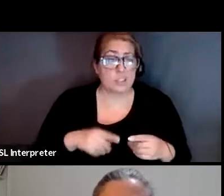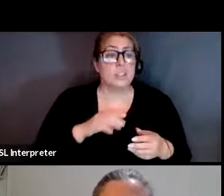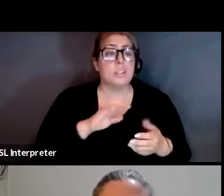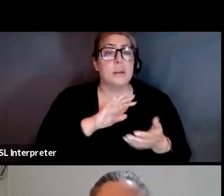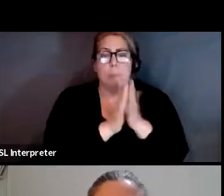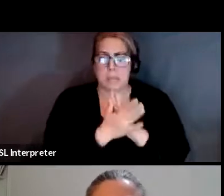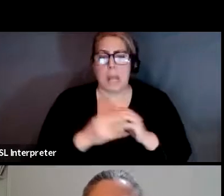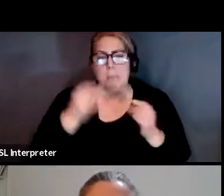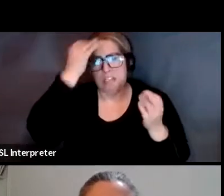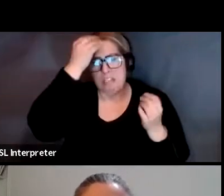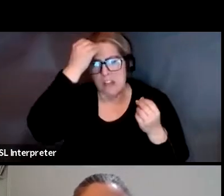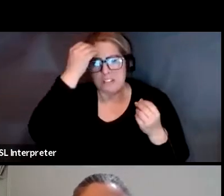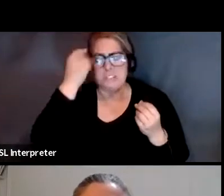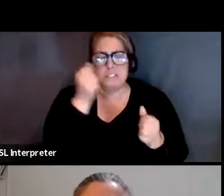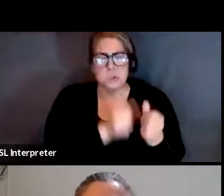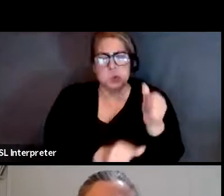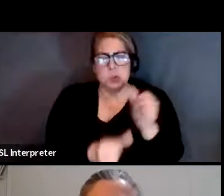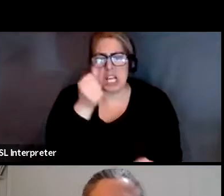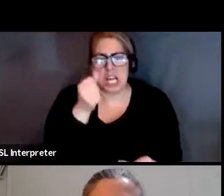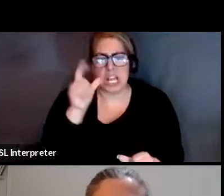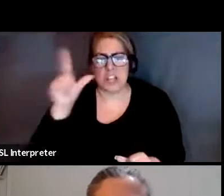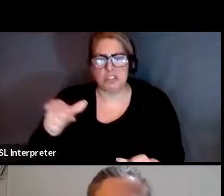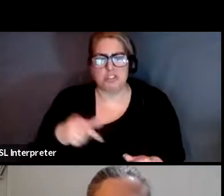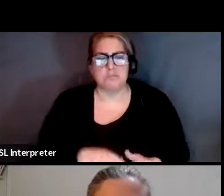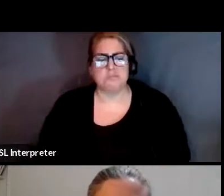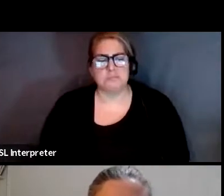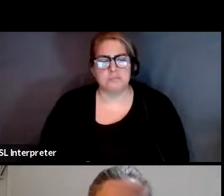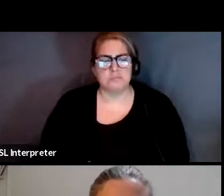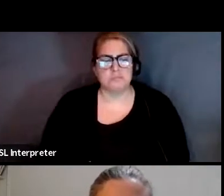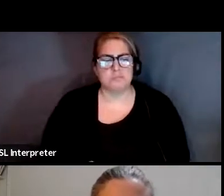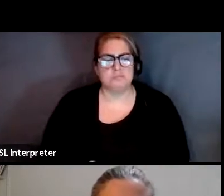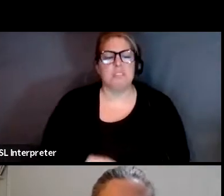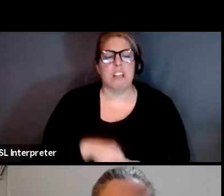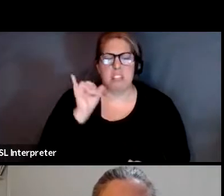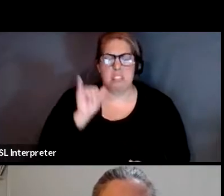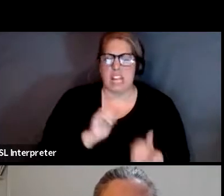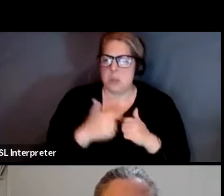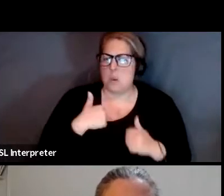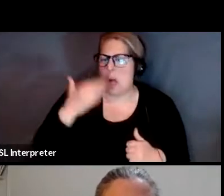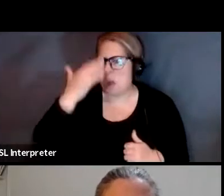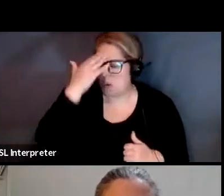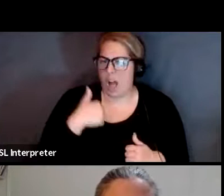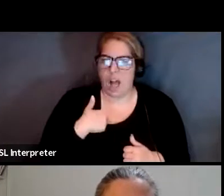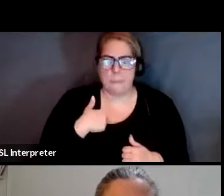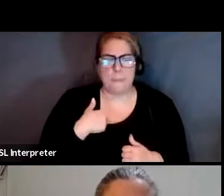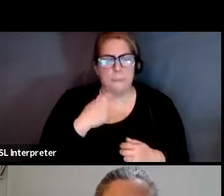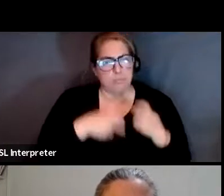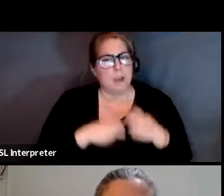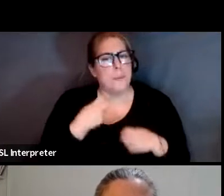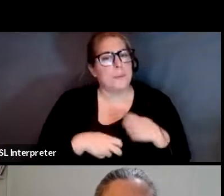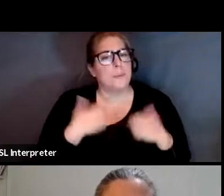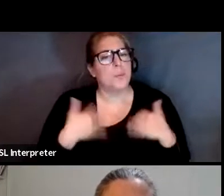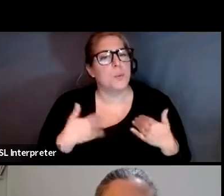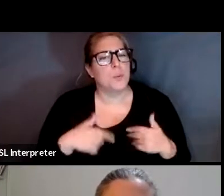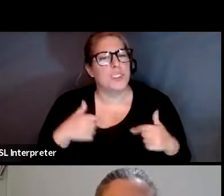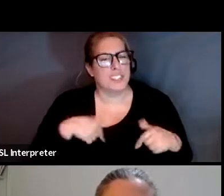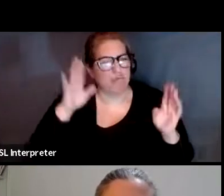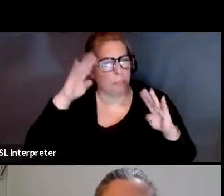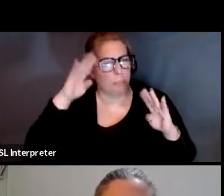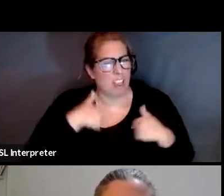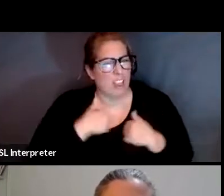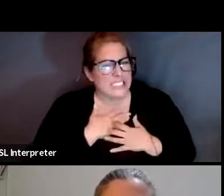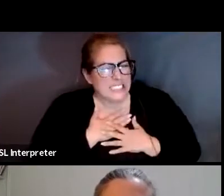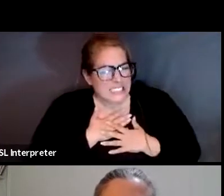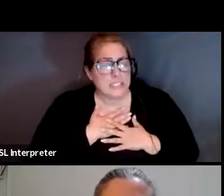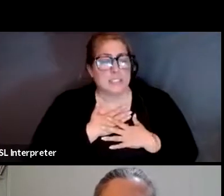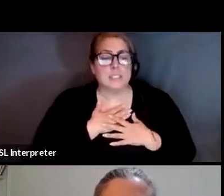of suicide. And that's when I knew I was really in trouble. And in my attempt to